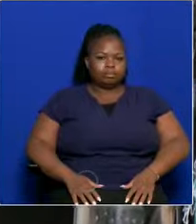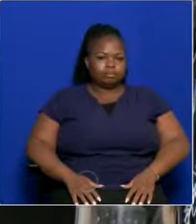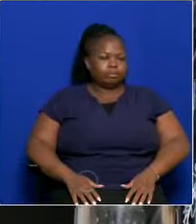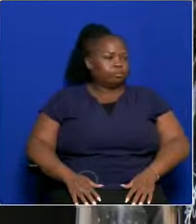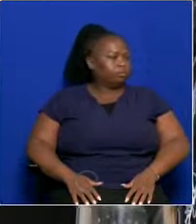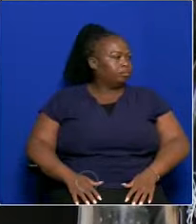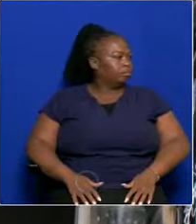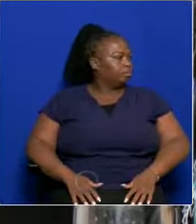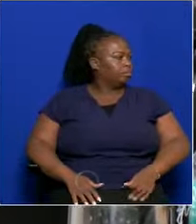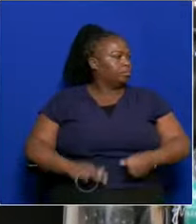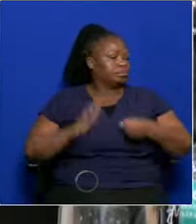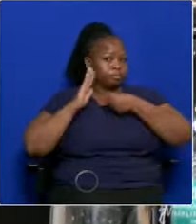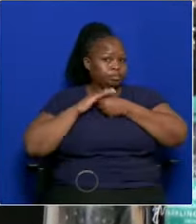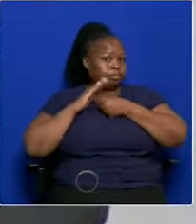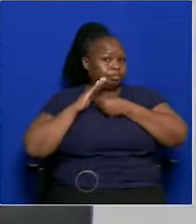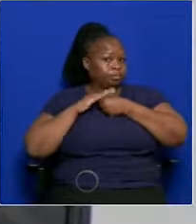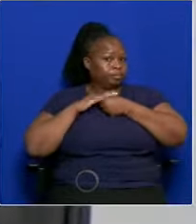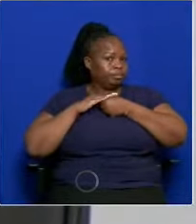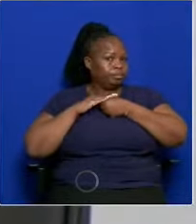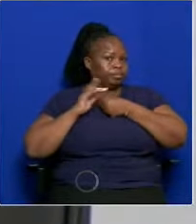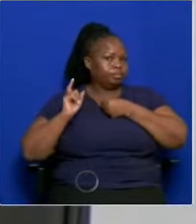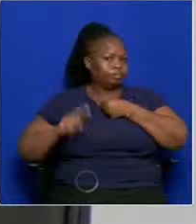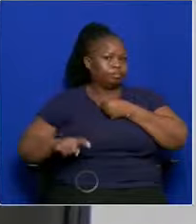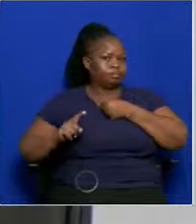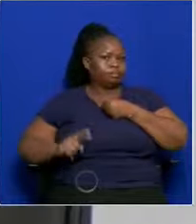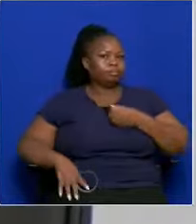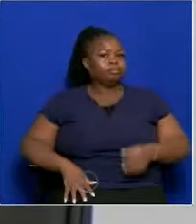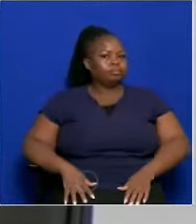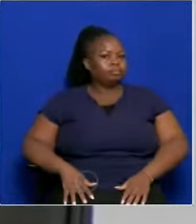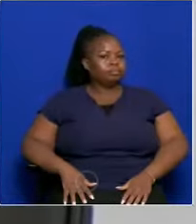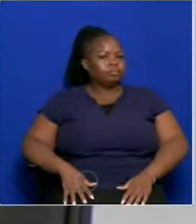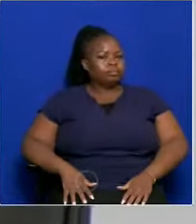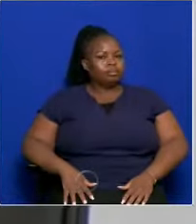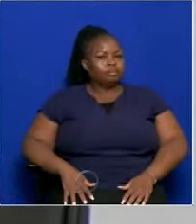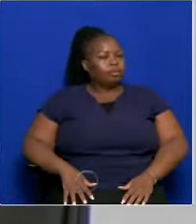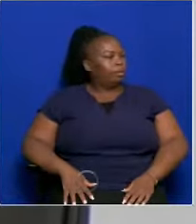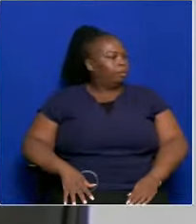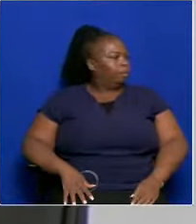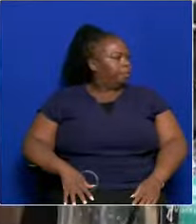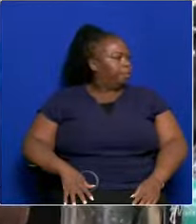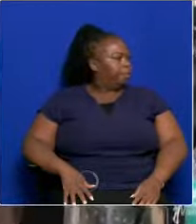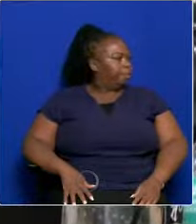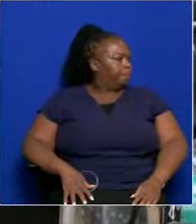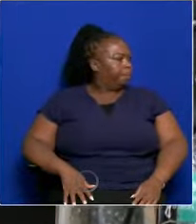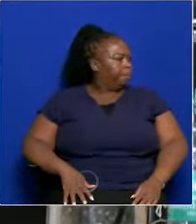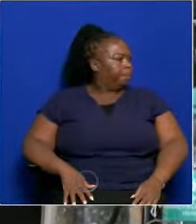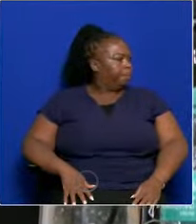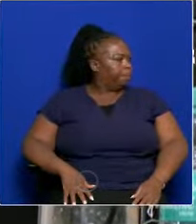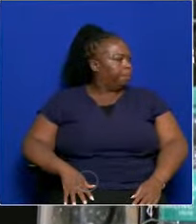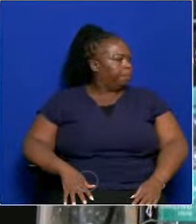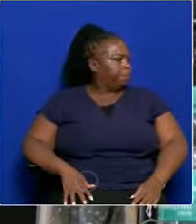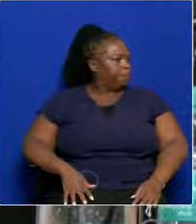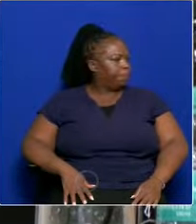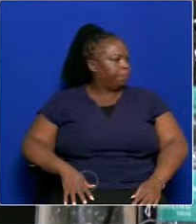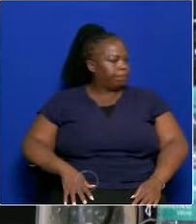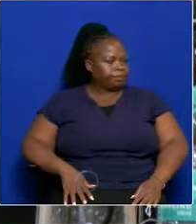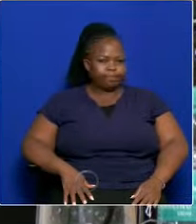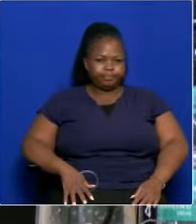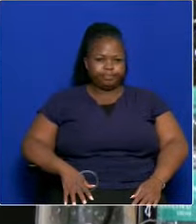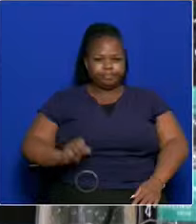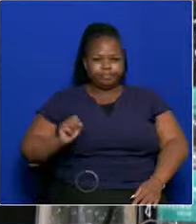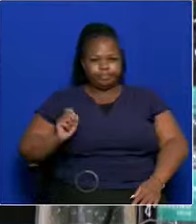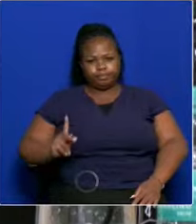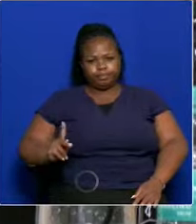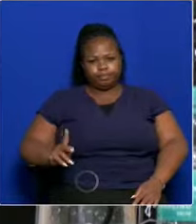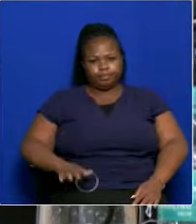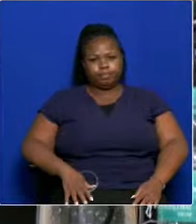Microphone. Sorry, they are on now. Thank you, General. So, General, you explained